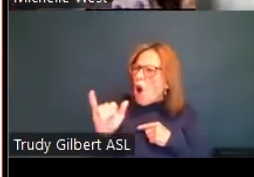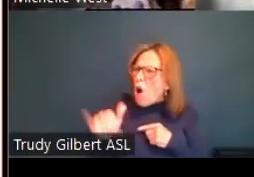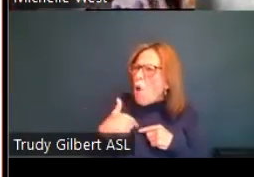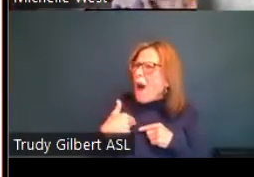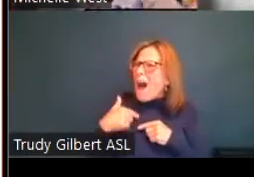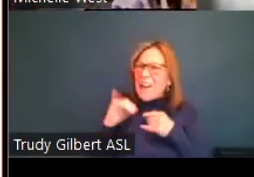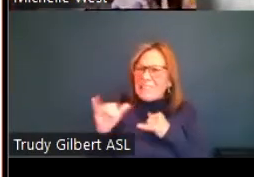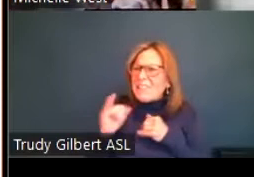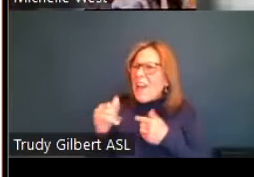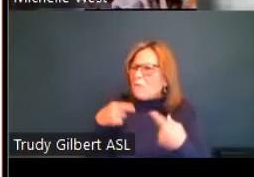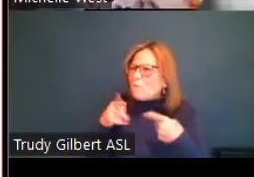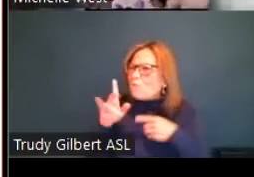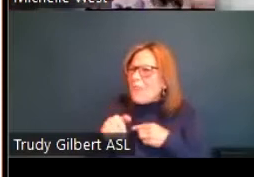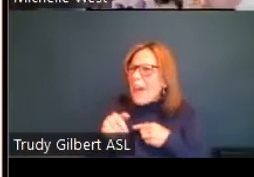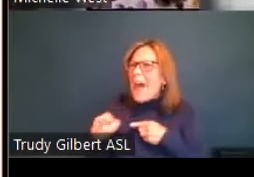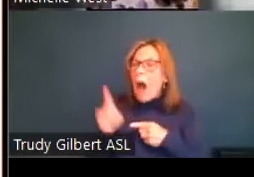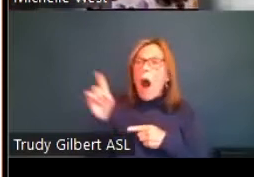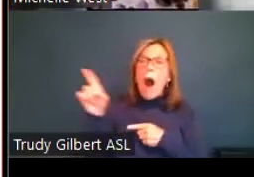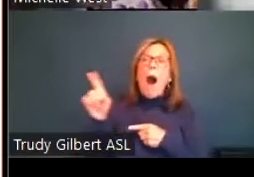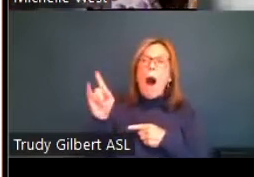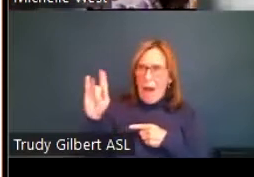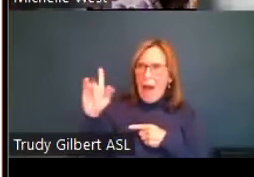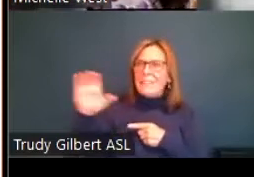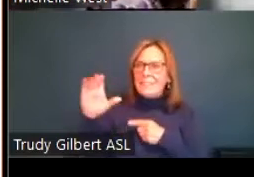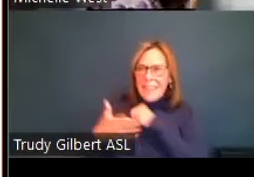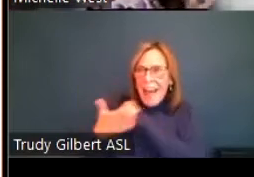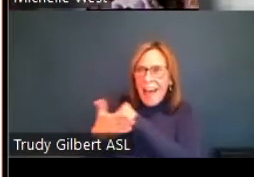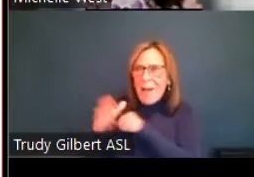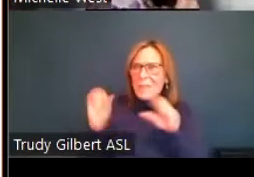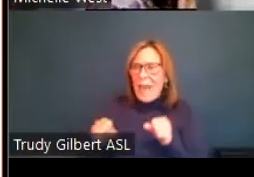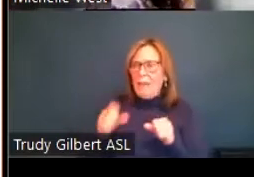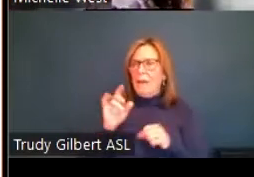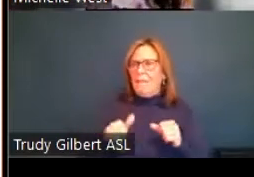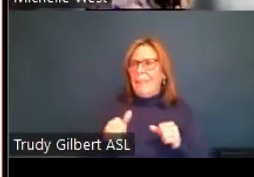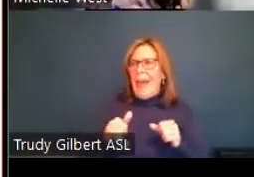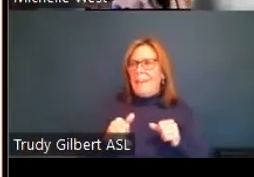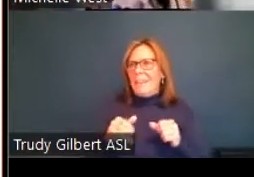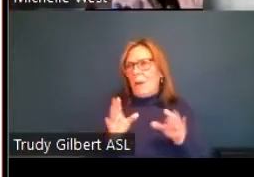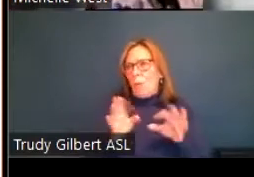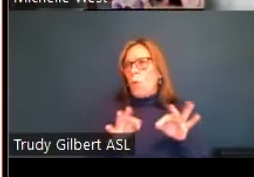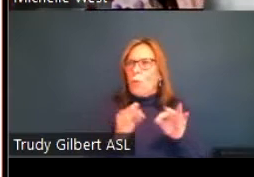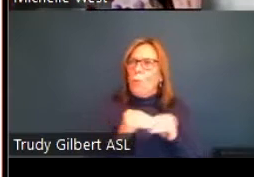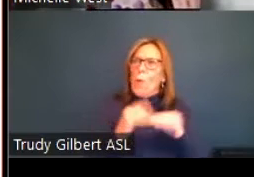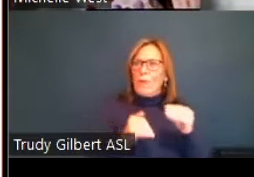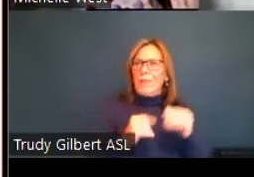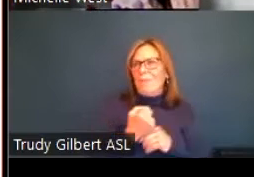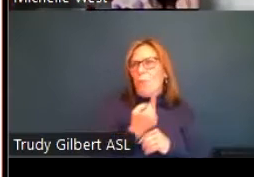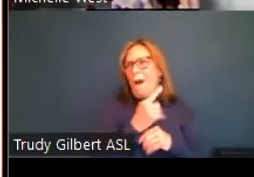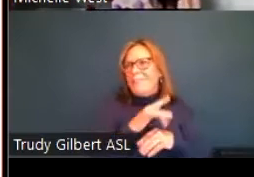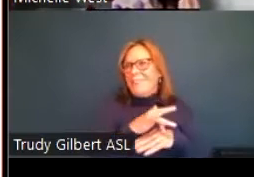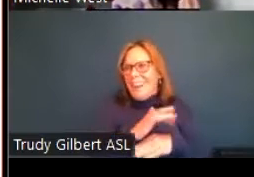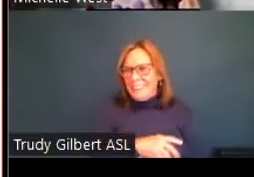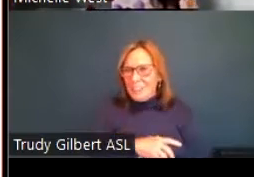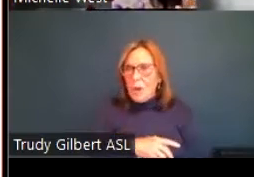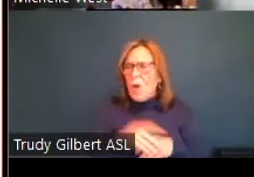me. That can drop down the amount of touches. But if they're just seeing like a coupon ad like this, like